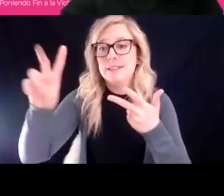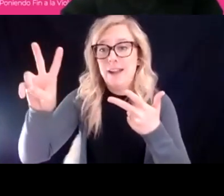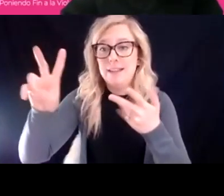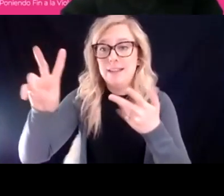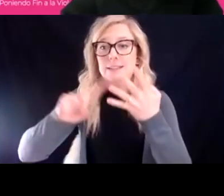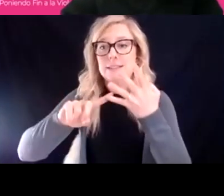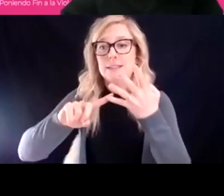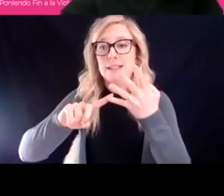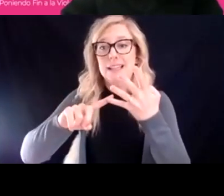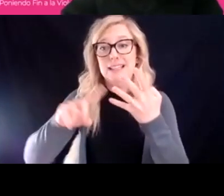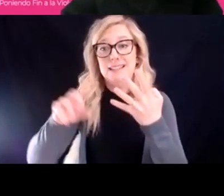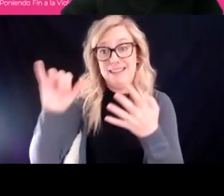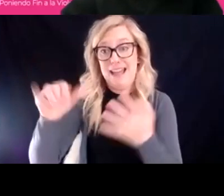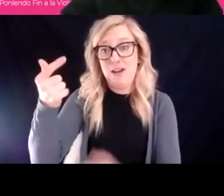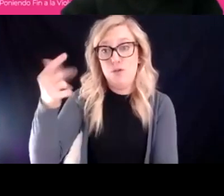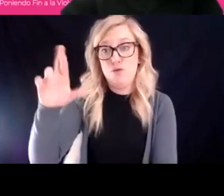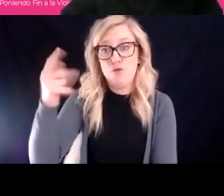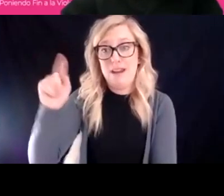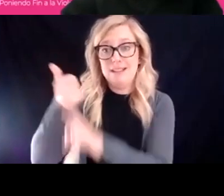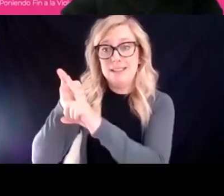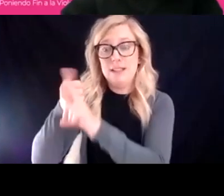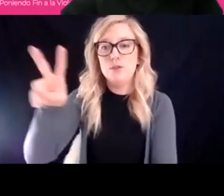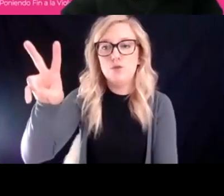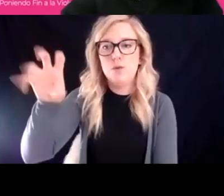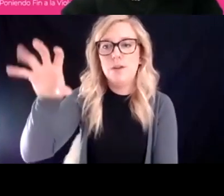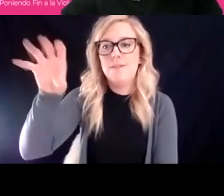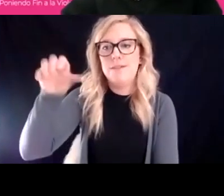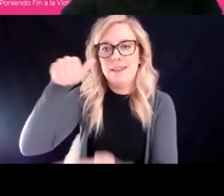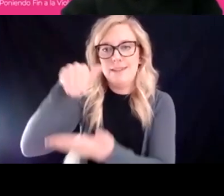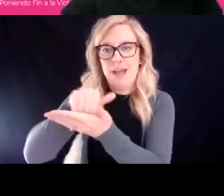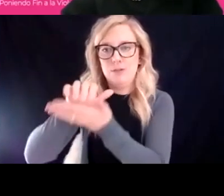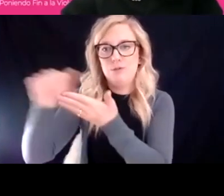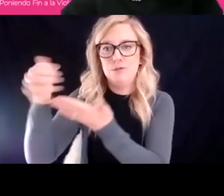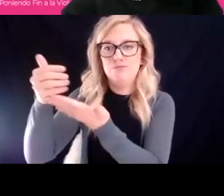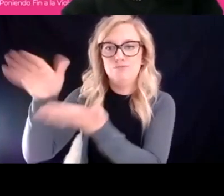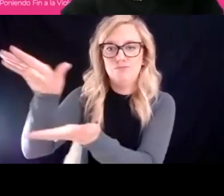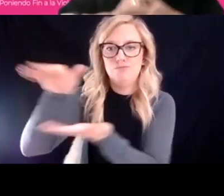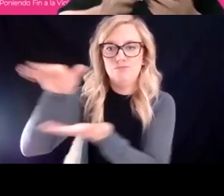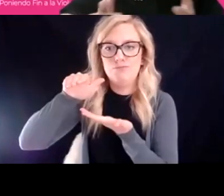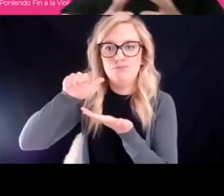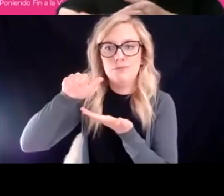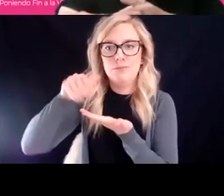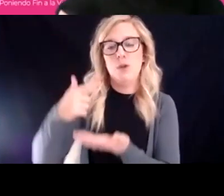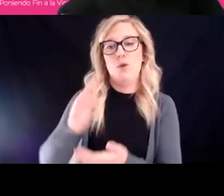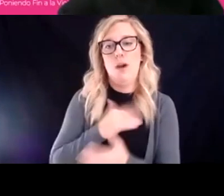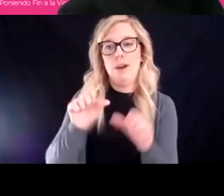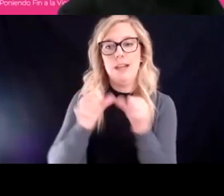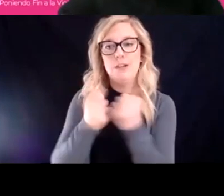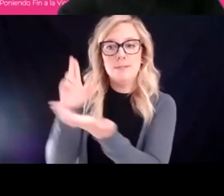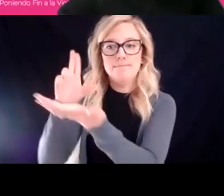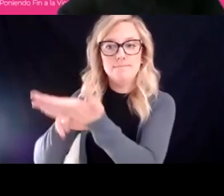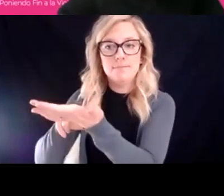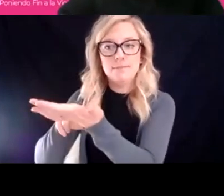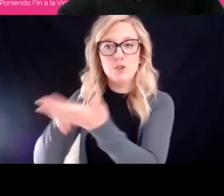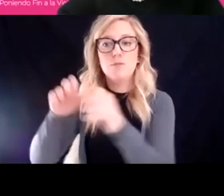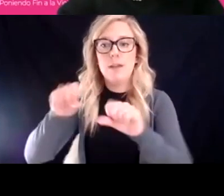$250,000. That's the contract that our agency has been able to sign on to in order to provide services.